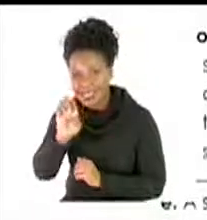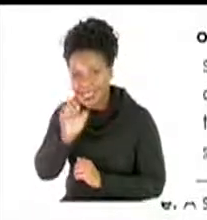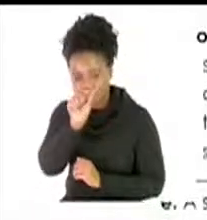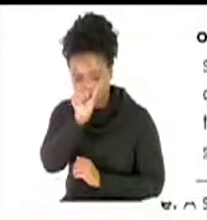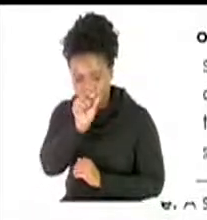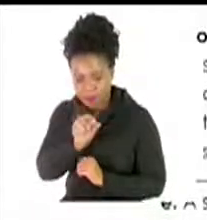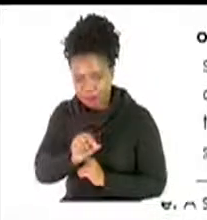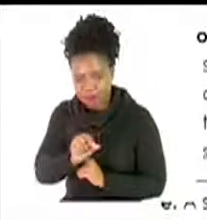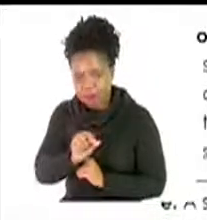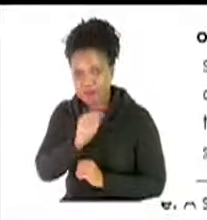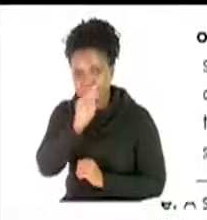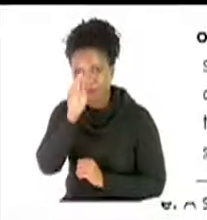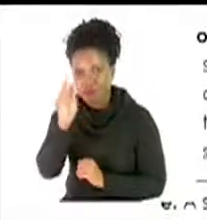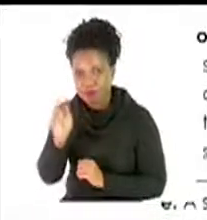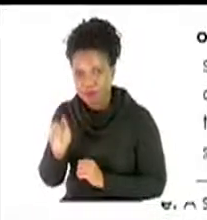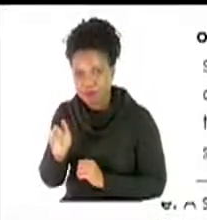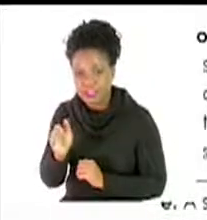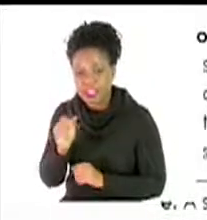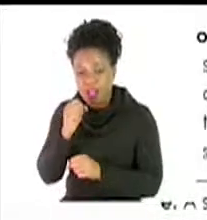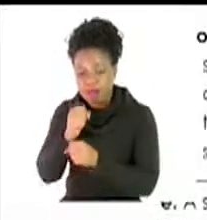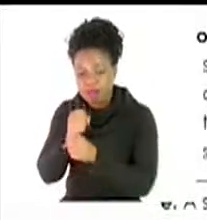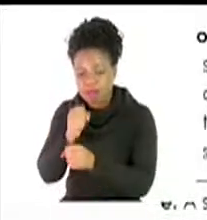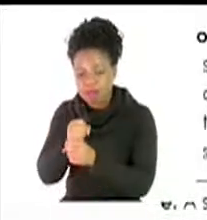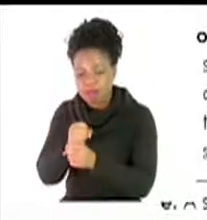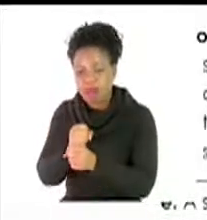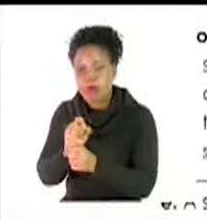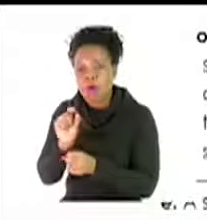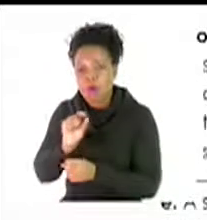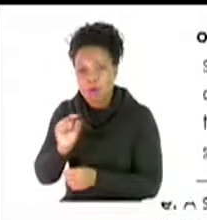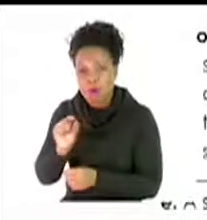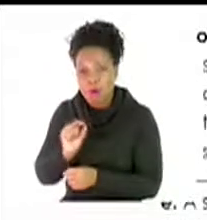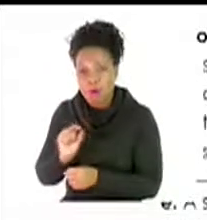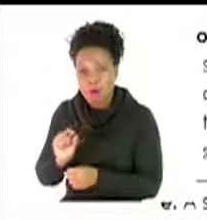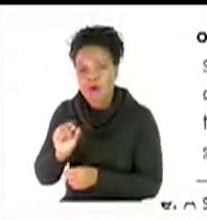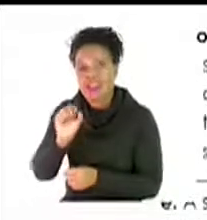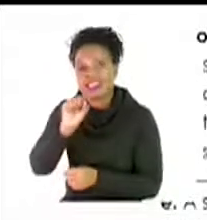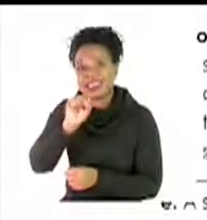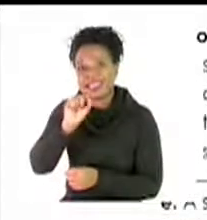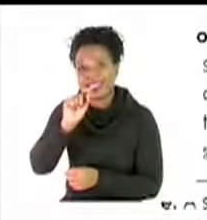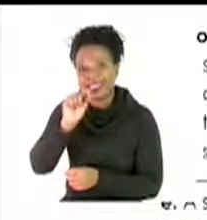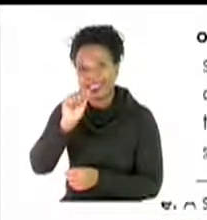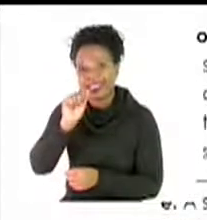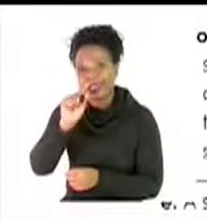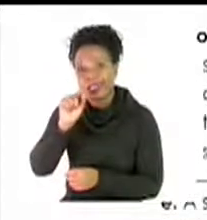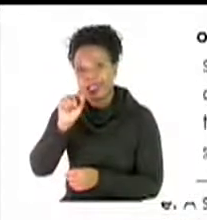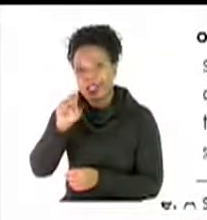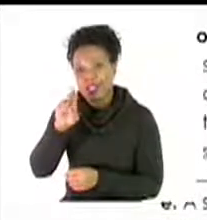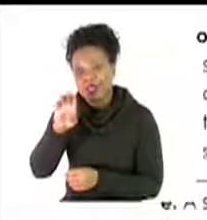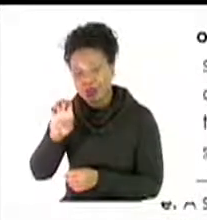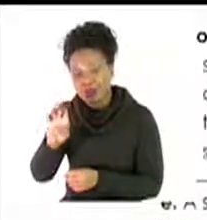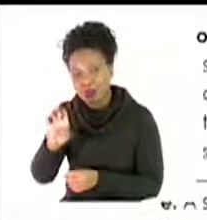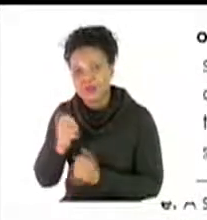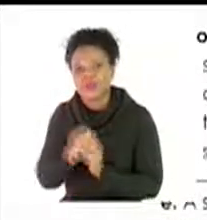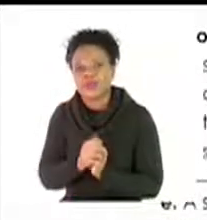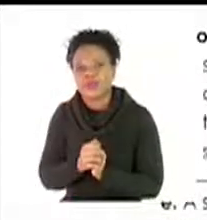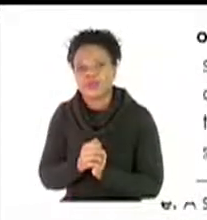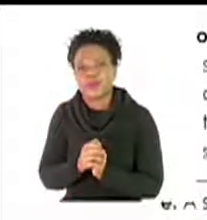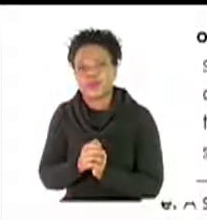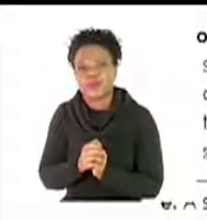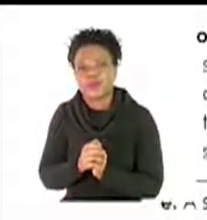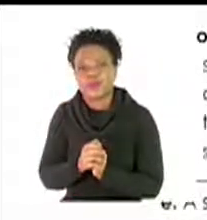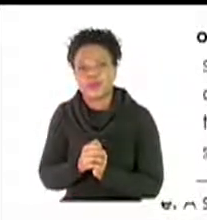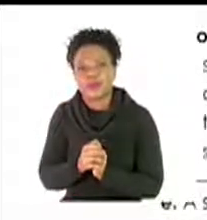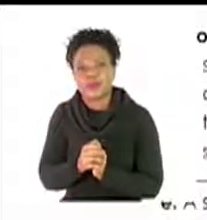E-T-T-E, and then gives us, from the noun statue, we have